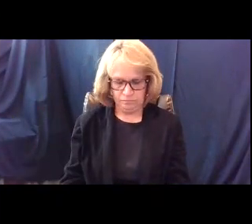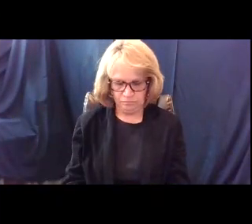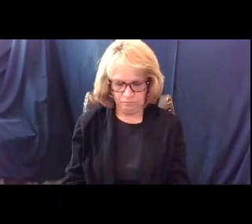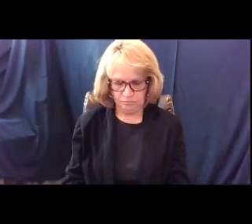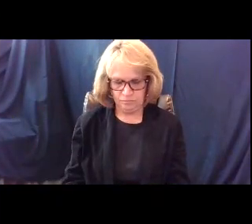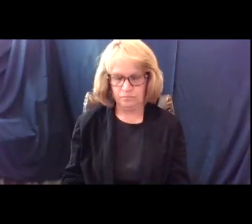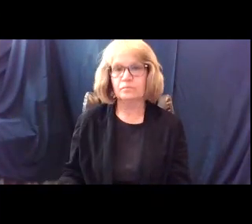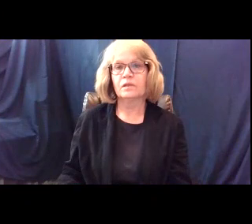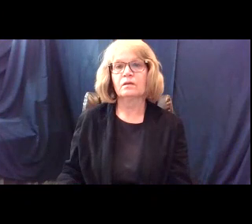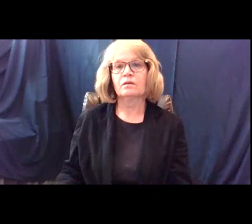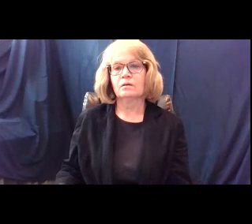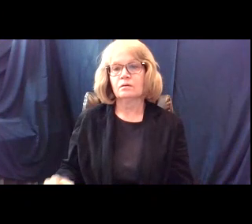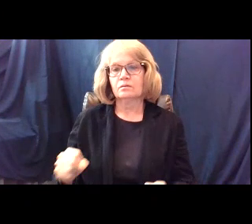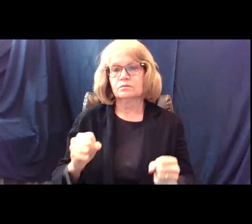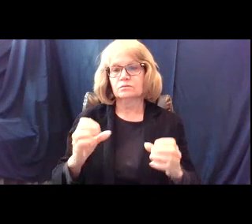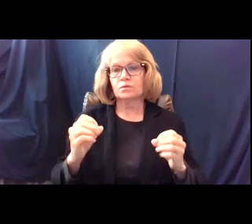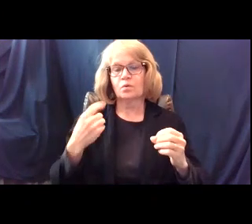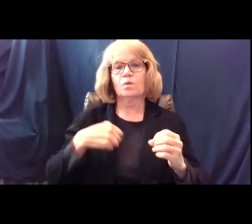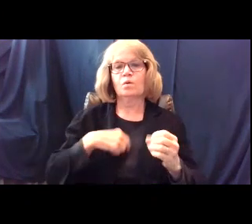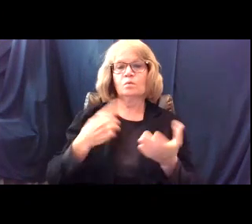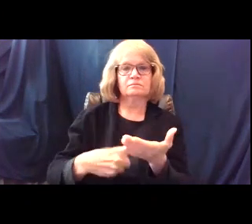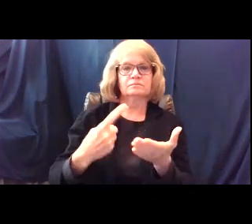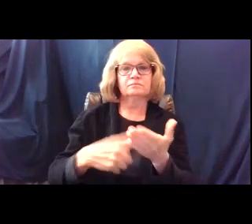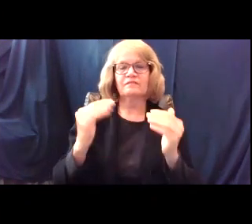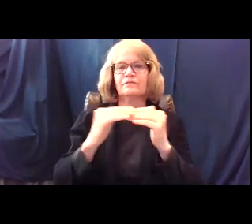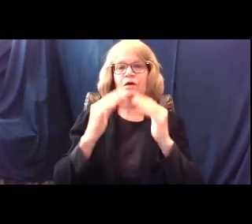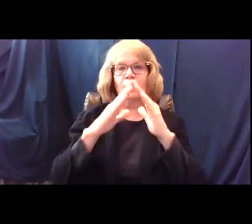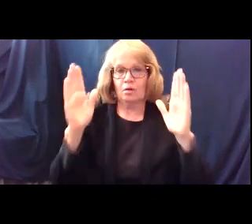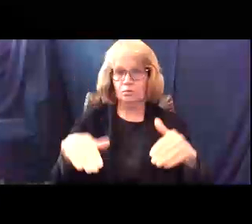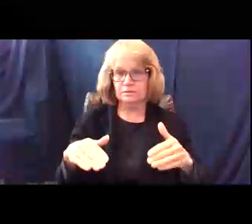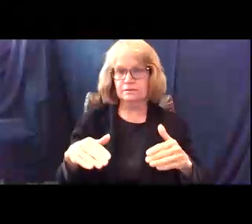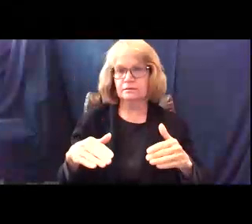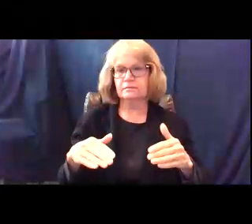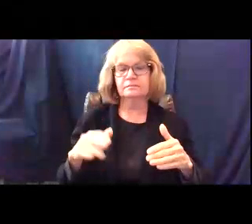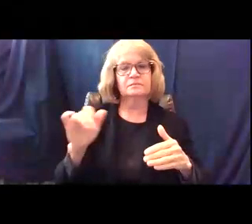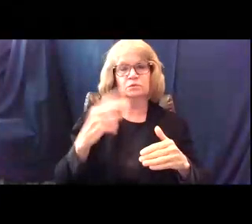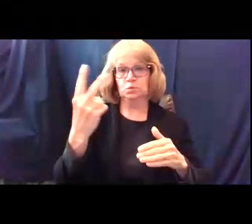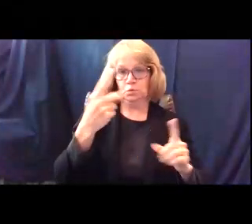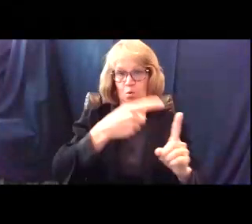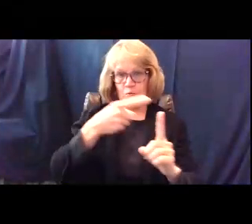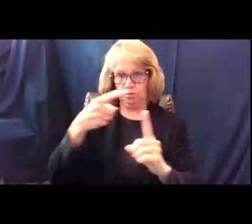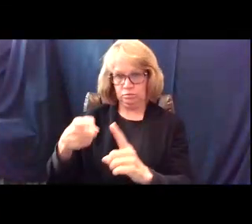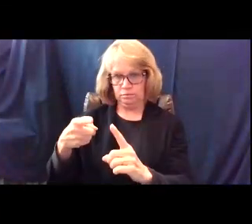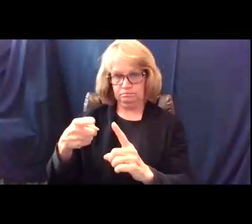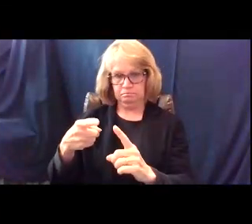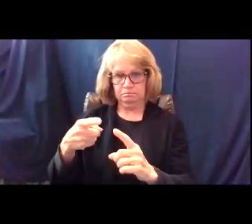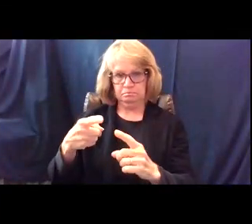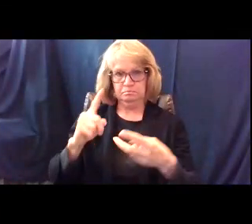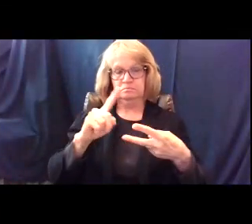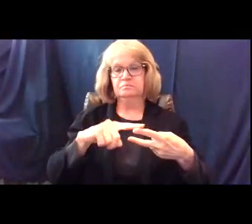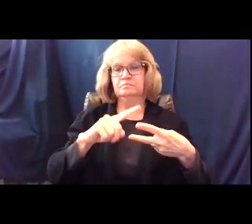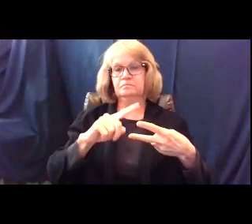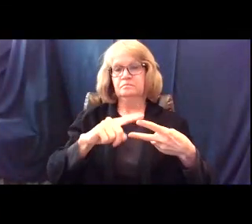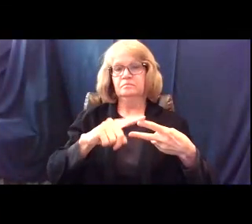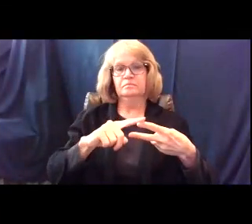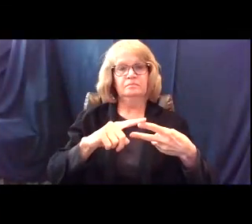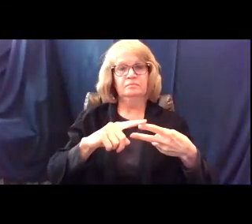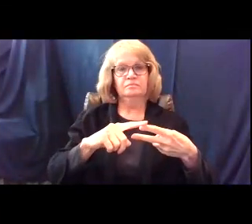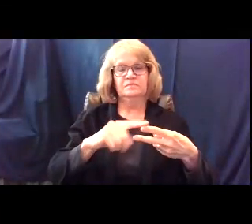So at PHRC, we talk about the goals of fair housing as two goals. So the first, ending